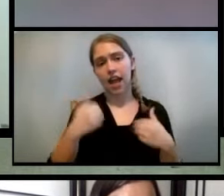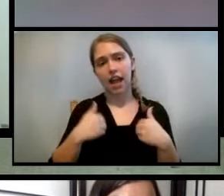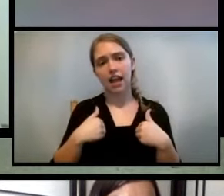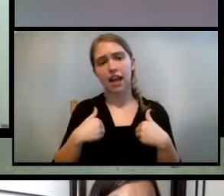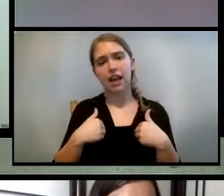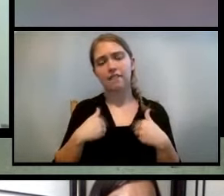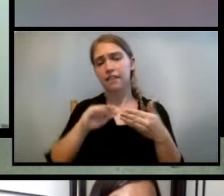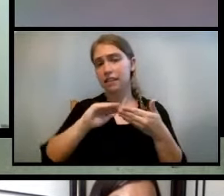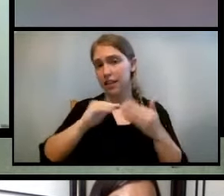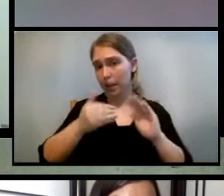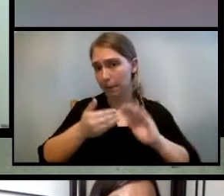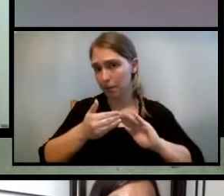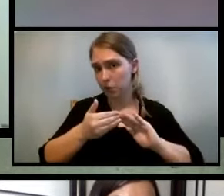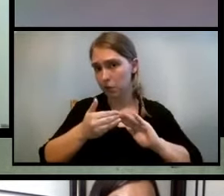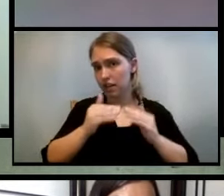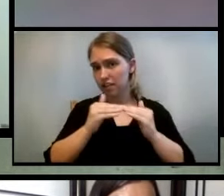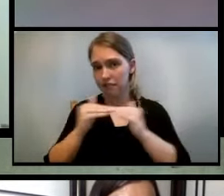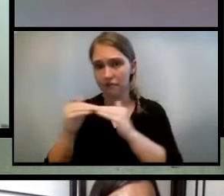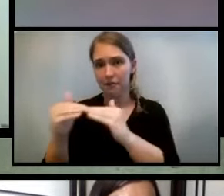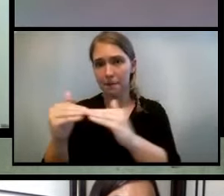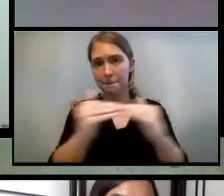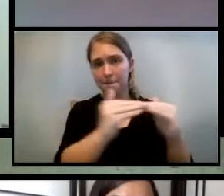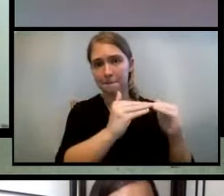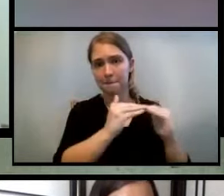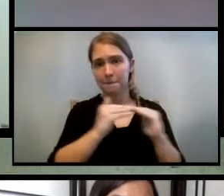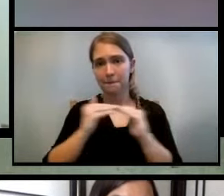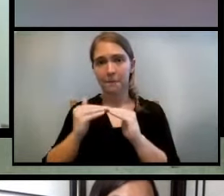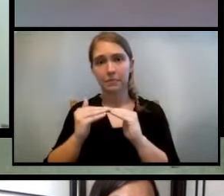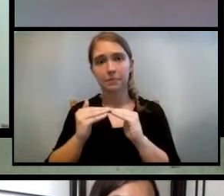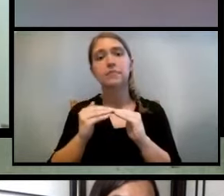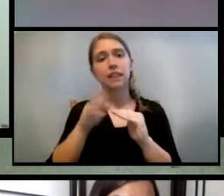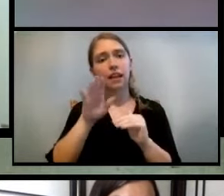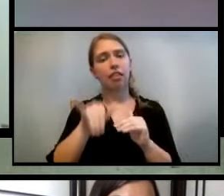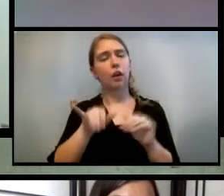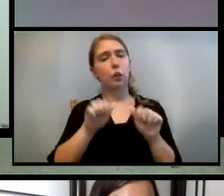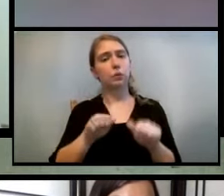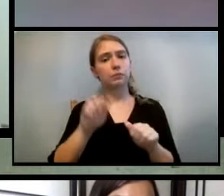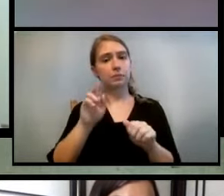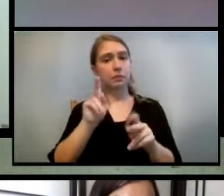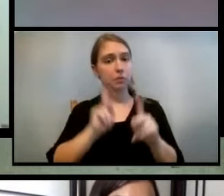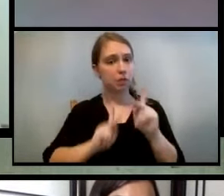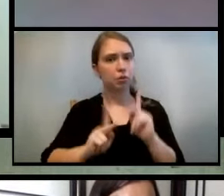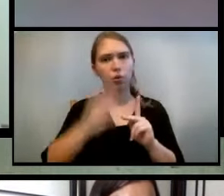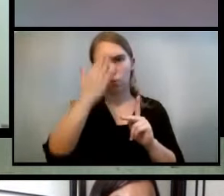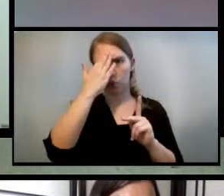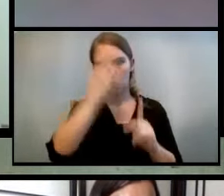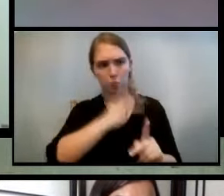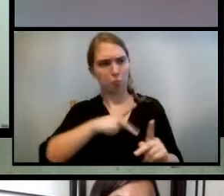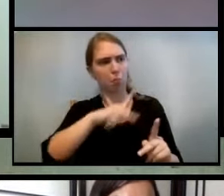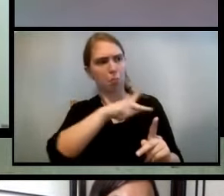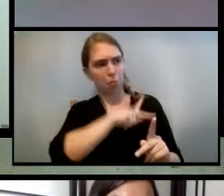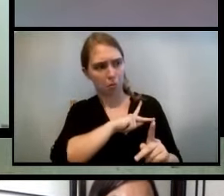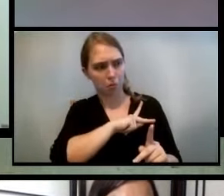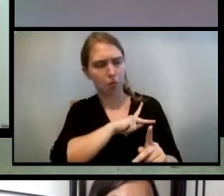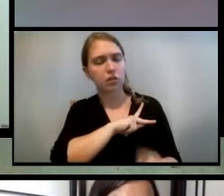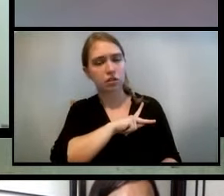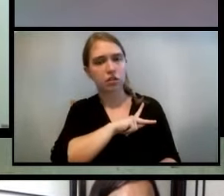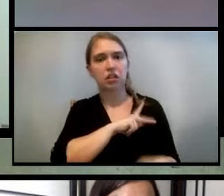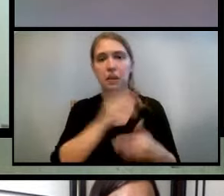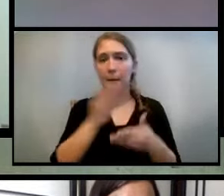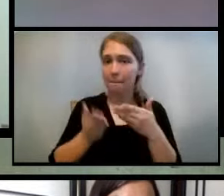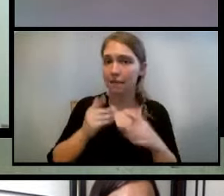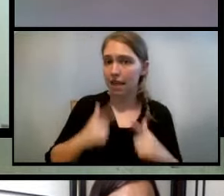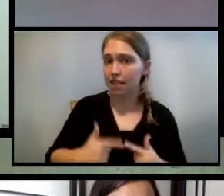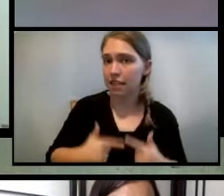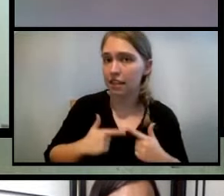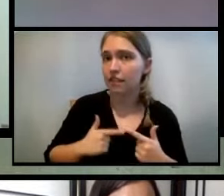a community of peers. And that could be just people that you know personally, or people who live in your town,